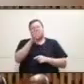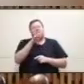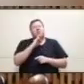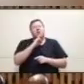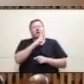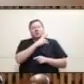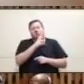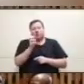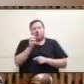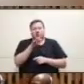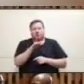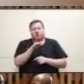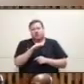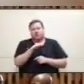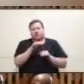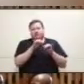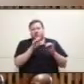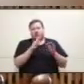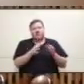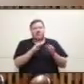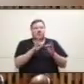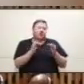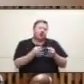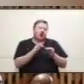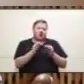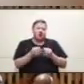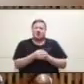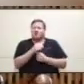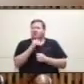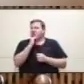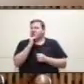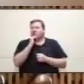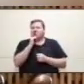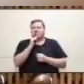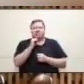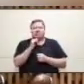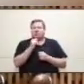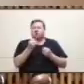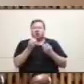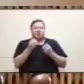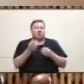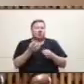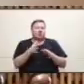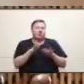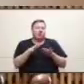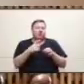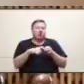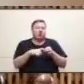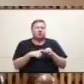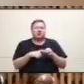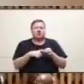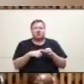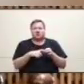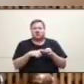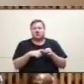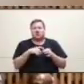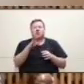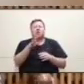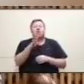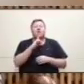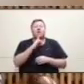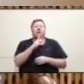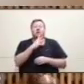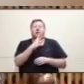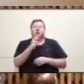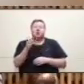4,200, and we realized that we are not getting, a lot of people were not qualifying for that, and yet people cannot afford. So we looked at what SARS is